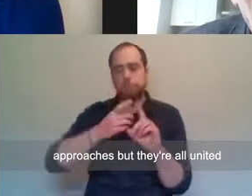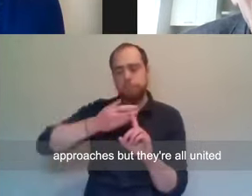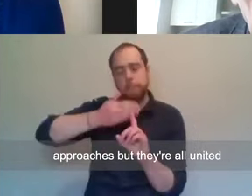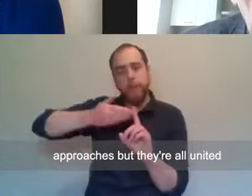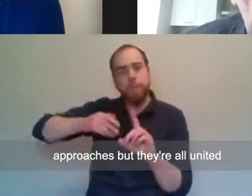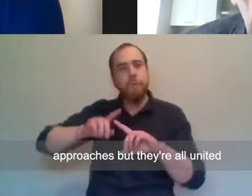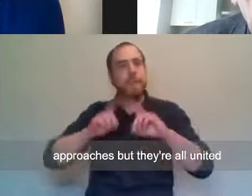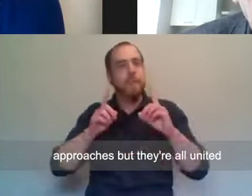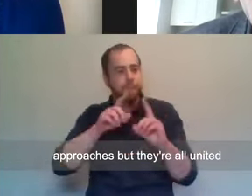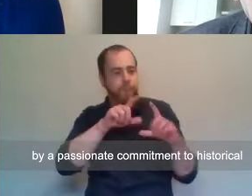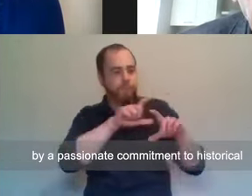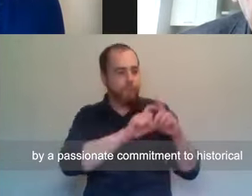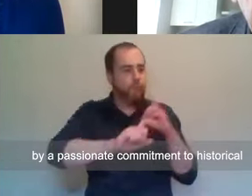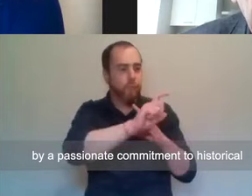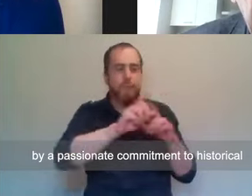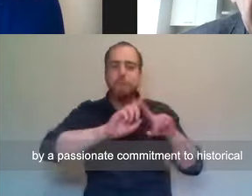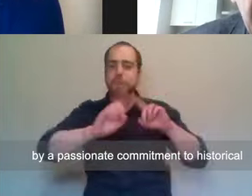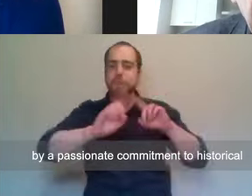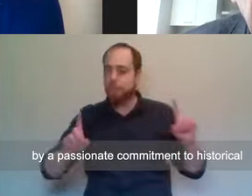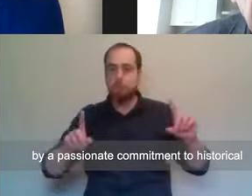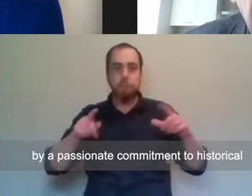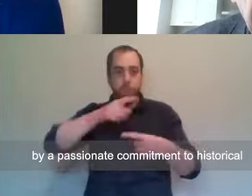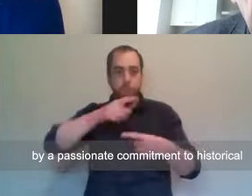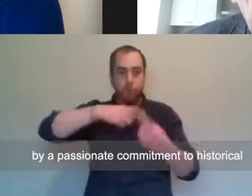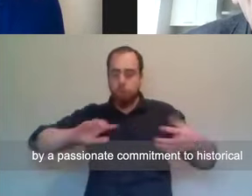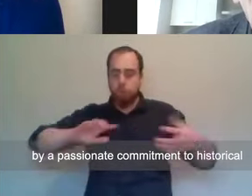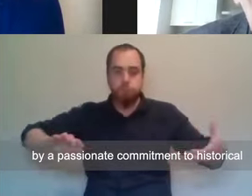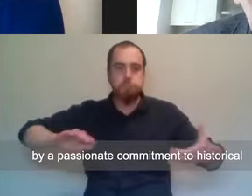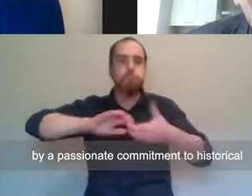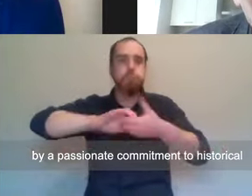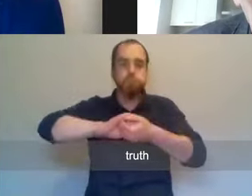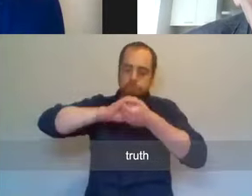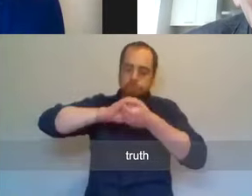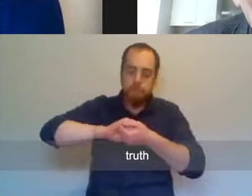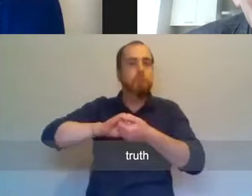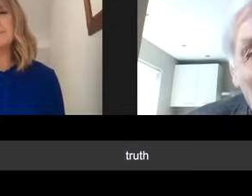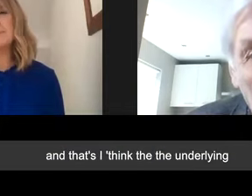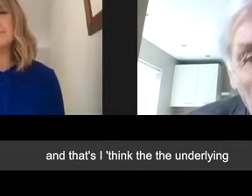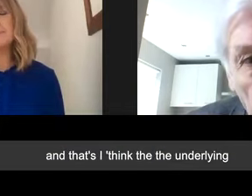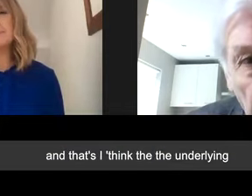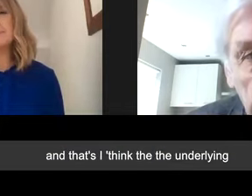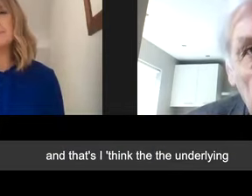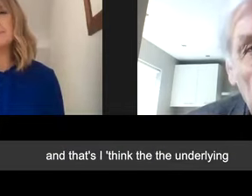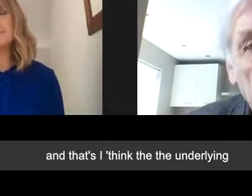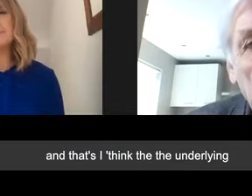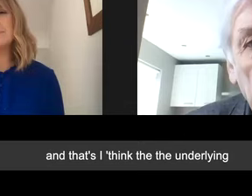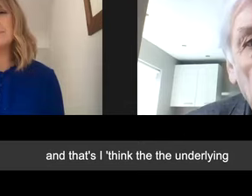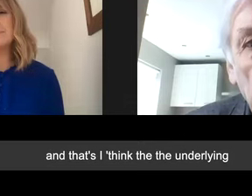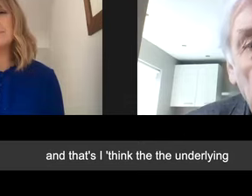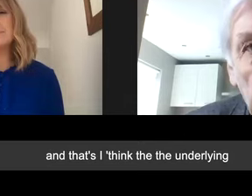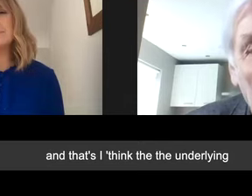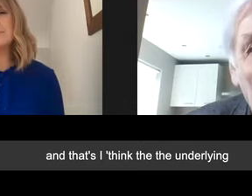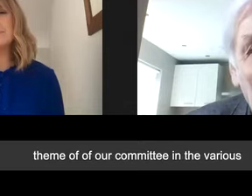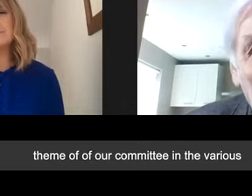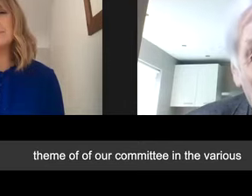they're all united by a passionate commitment to historical truth. And that's, I think, the